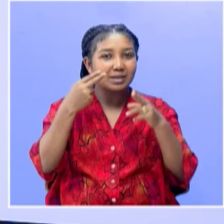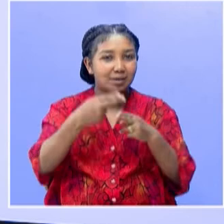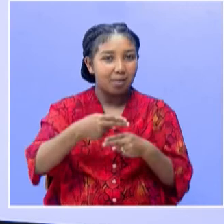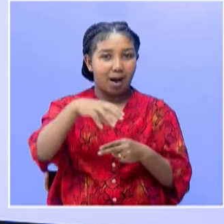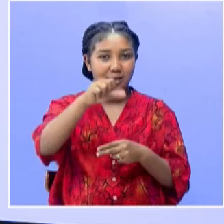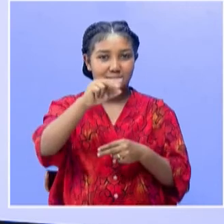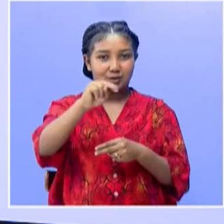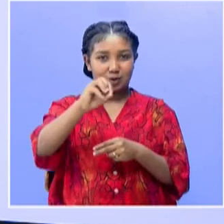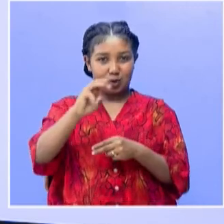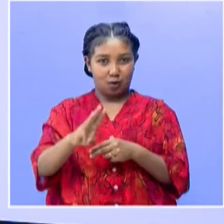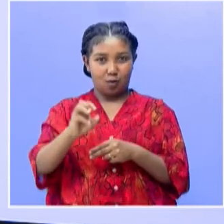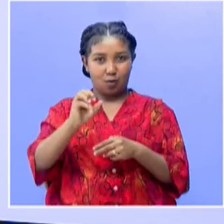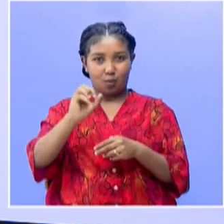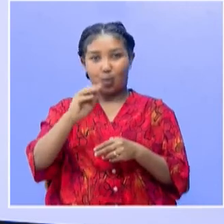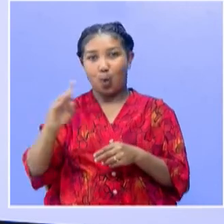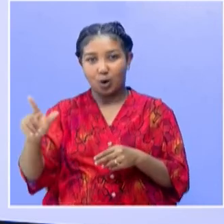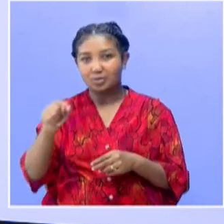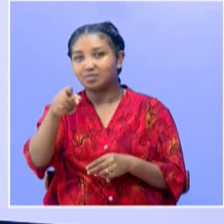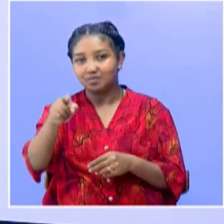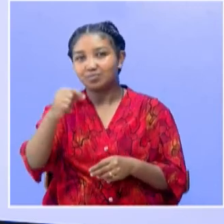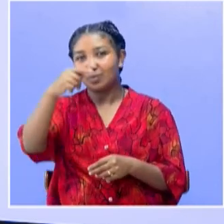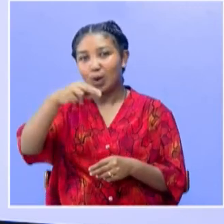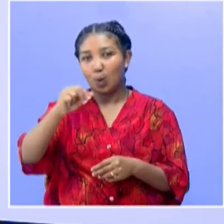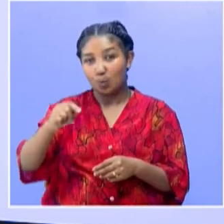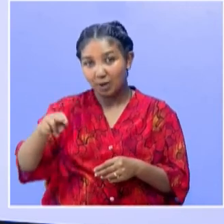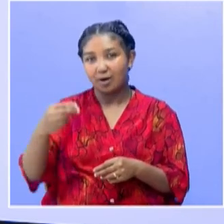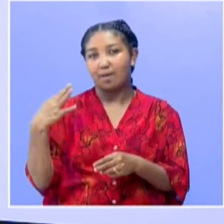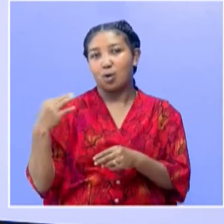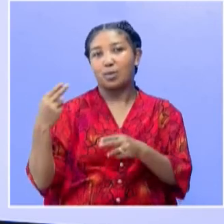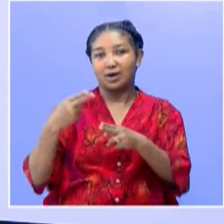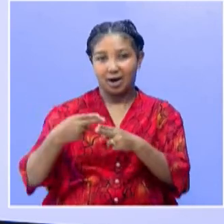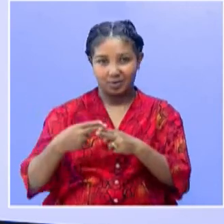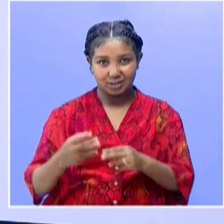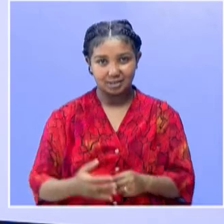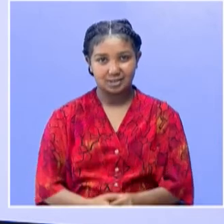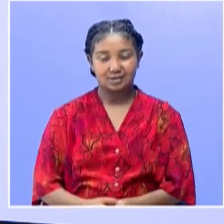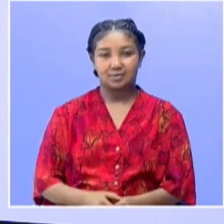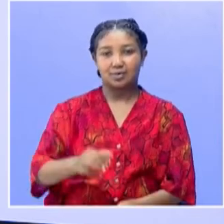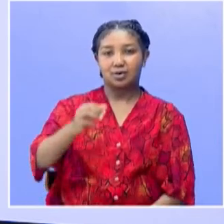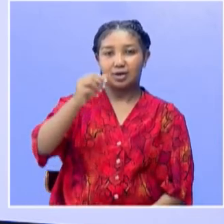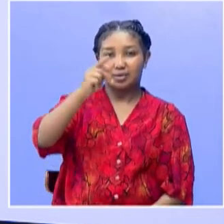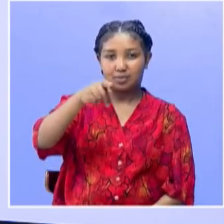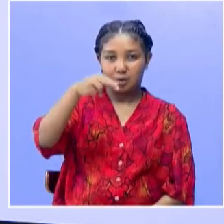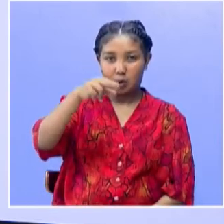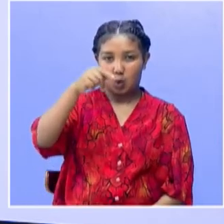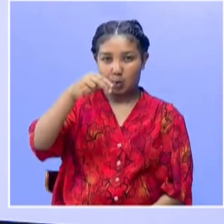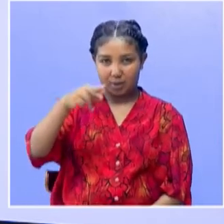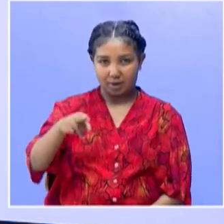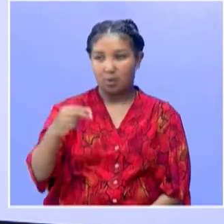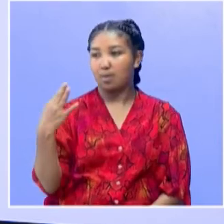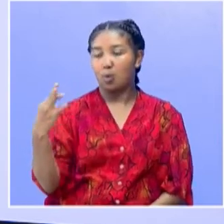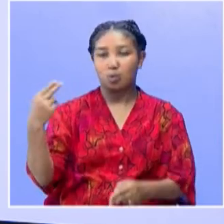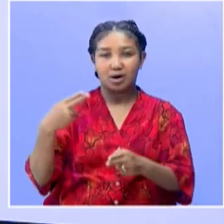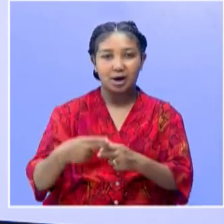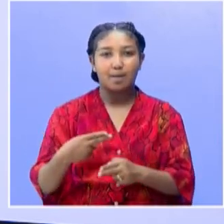Snowball, yes? That is also what? A proper noun, yes? Proper noun.